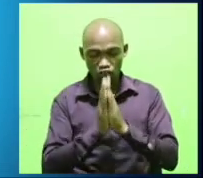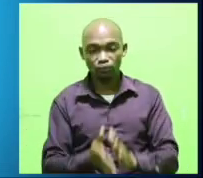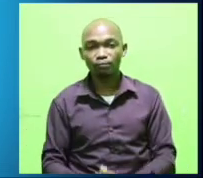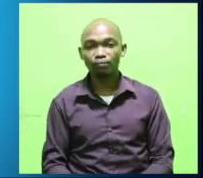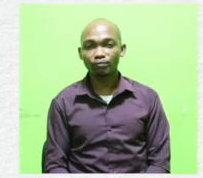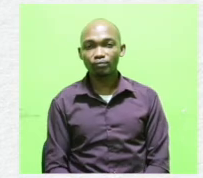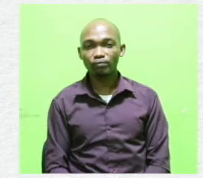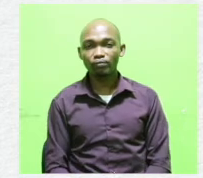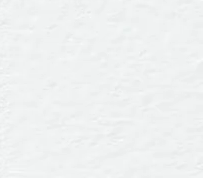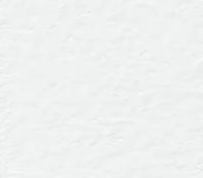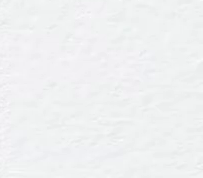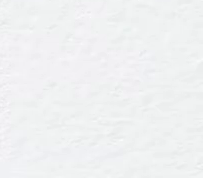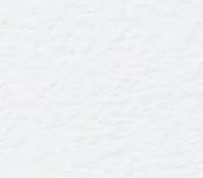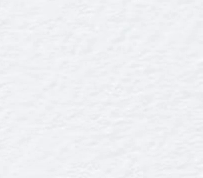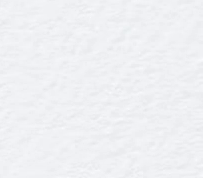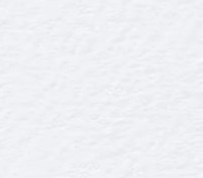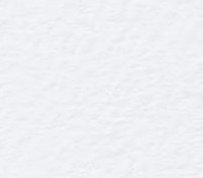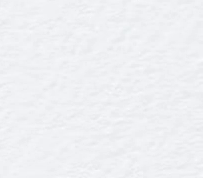soon.